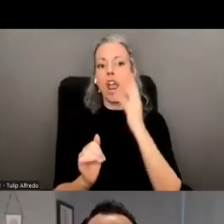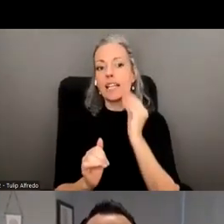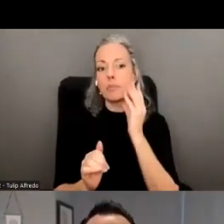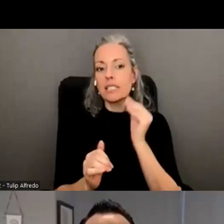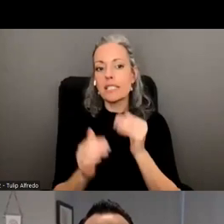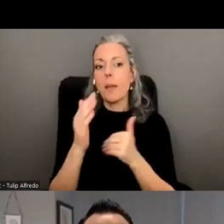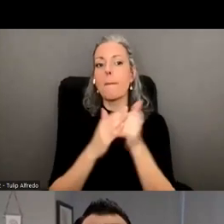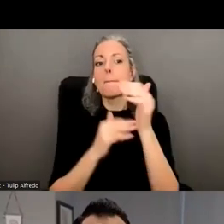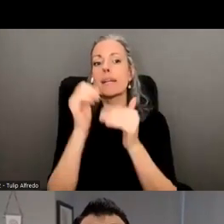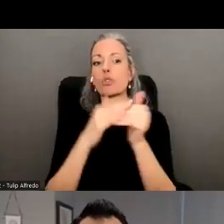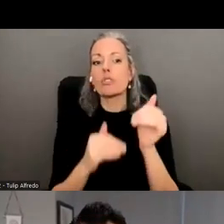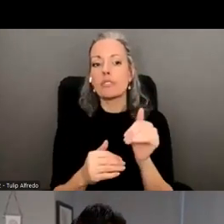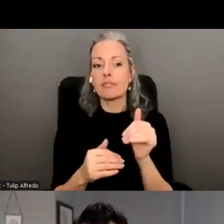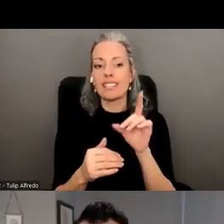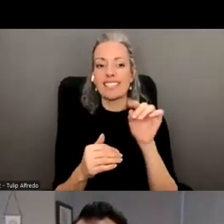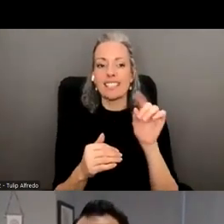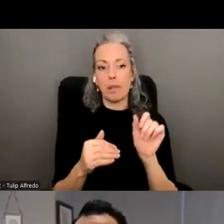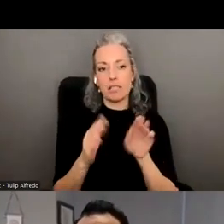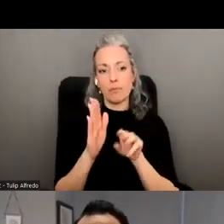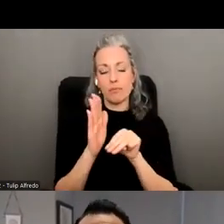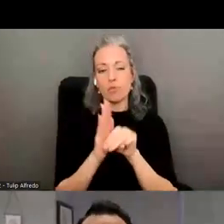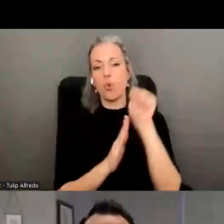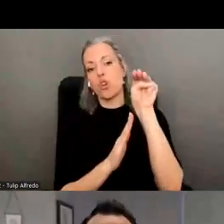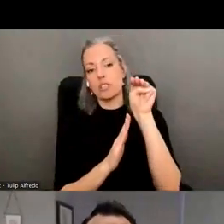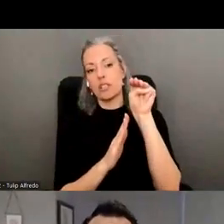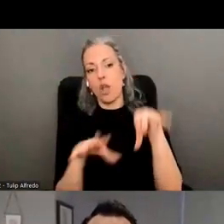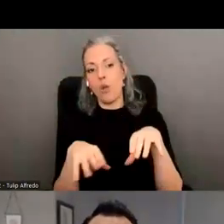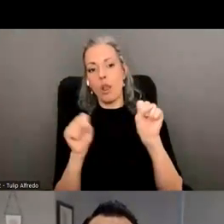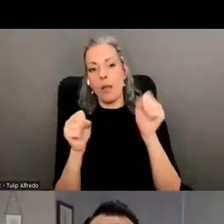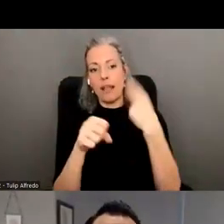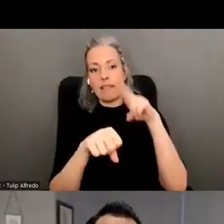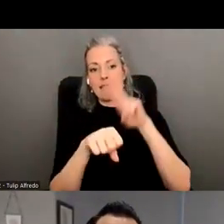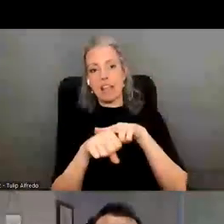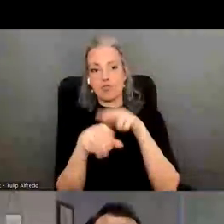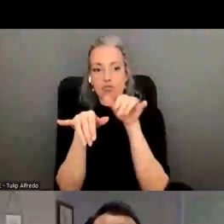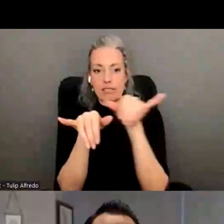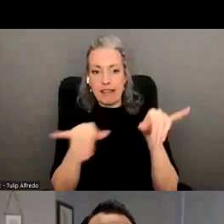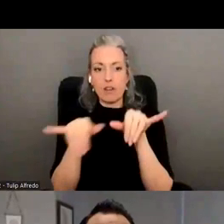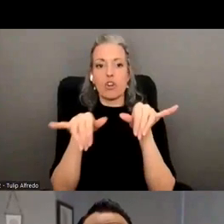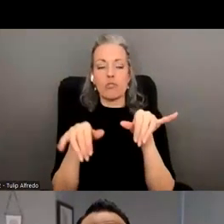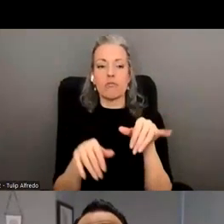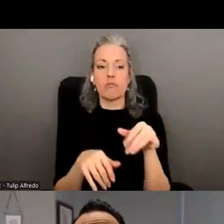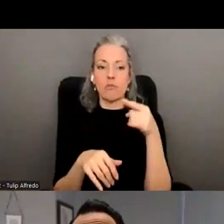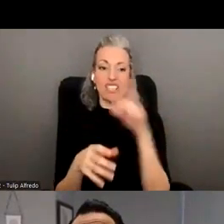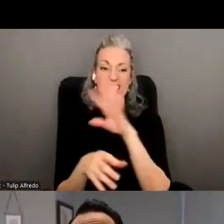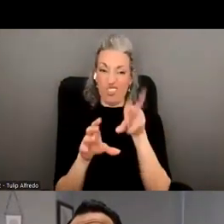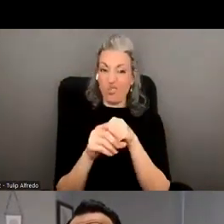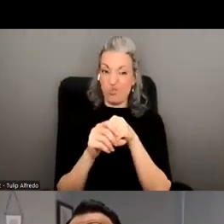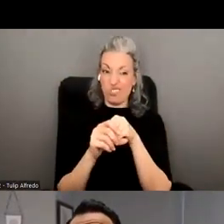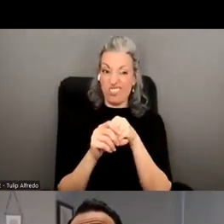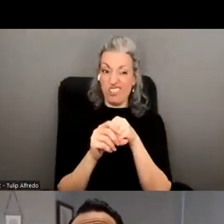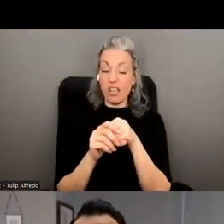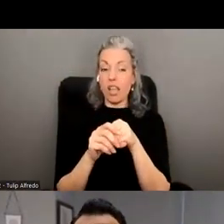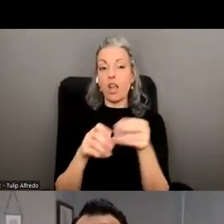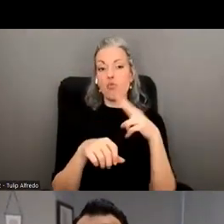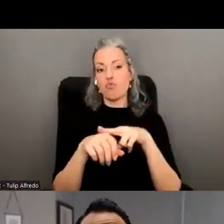and the database matures. We've adopted a national standard for claims and encounter data, which includes common information